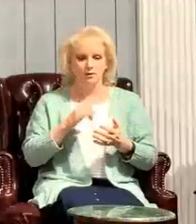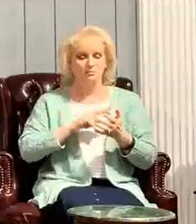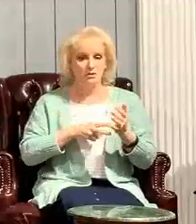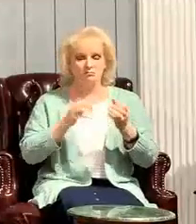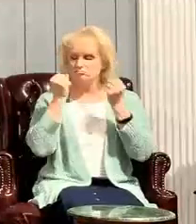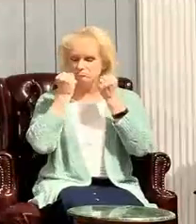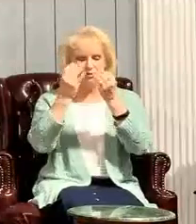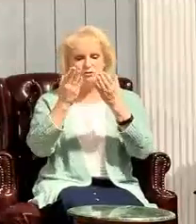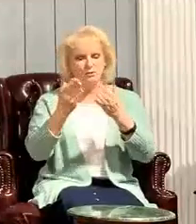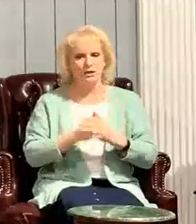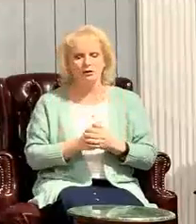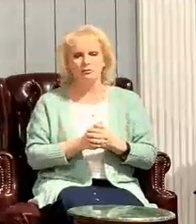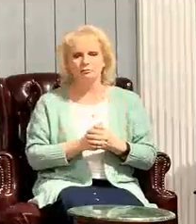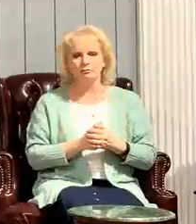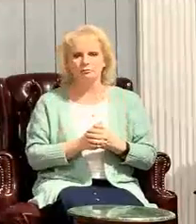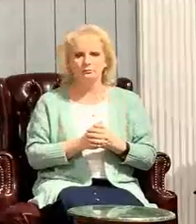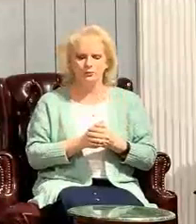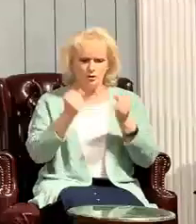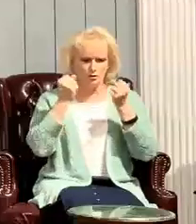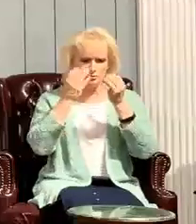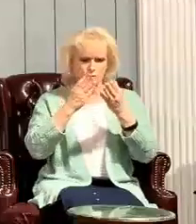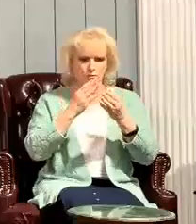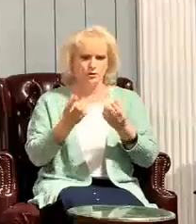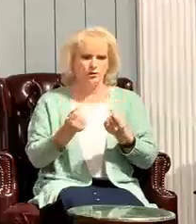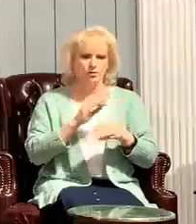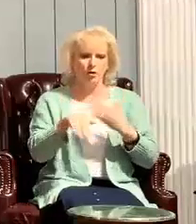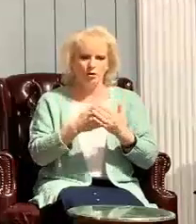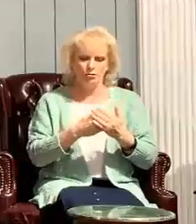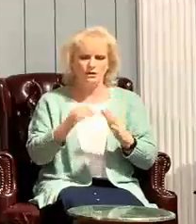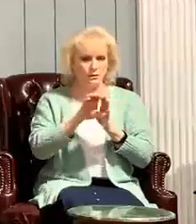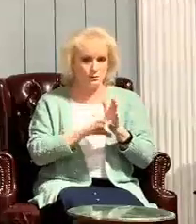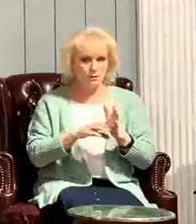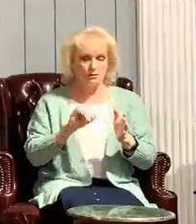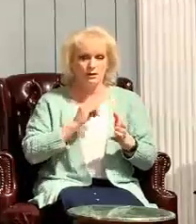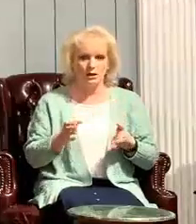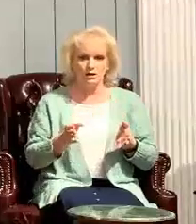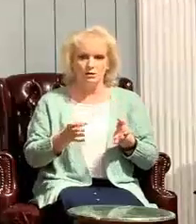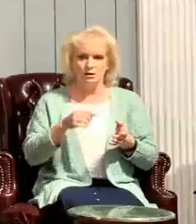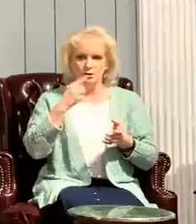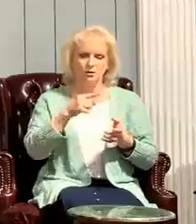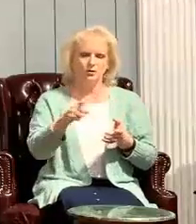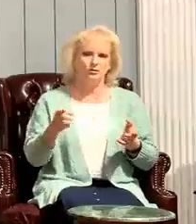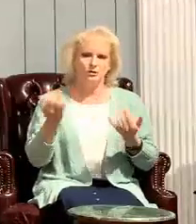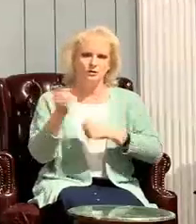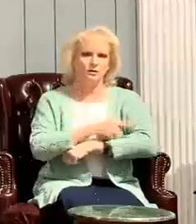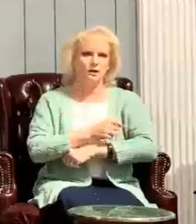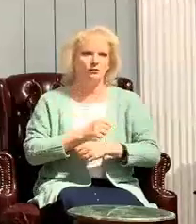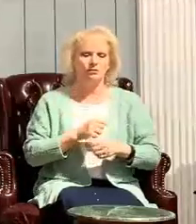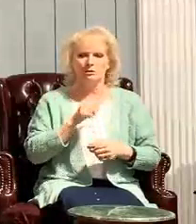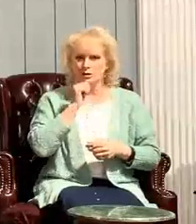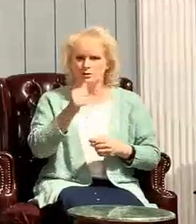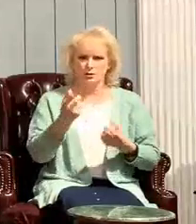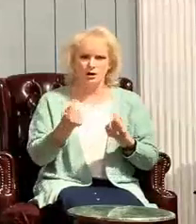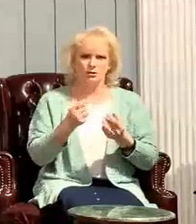to observe, to do all these commandments which I command thee this day. These are commandments, His word. It's a command. And to not do